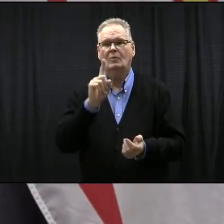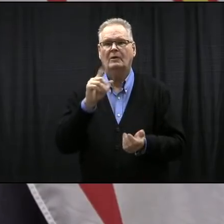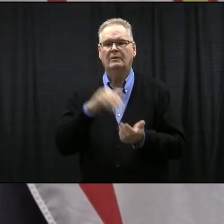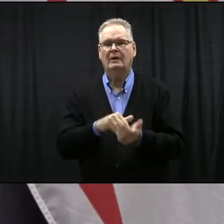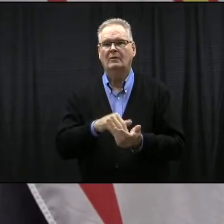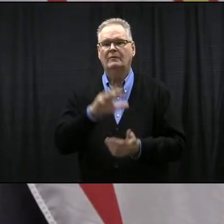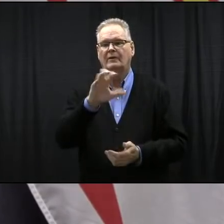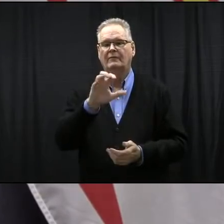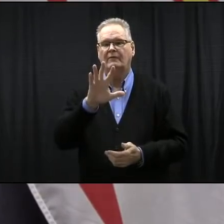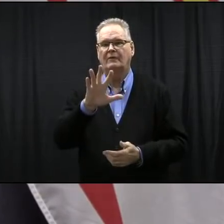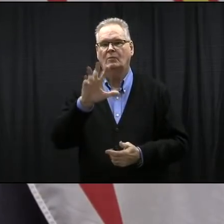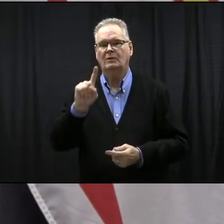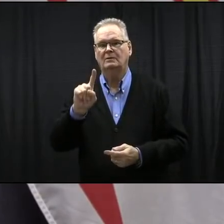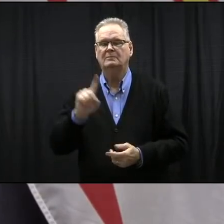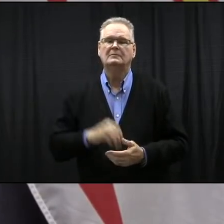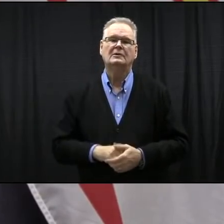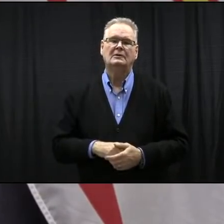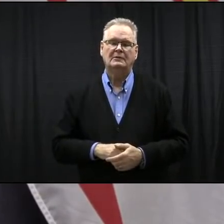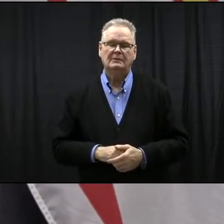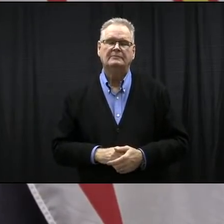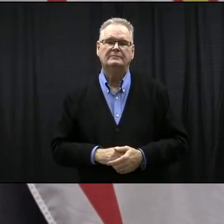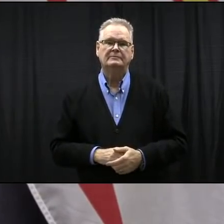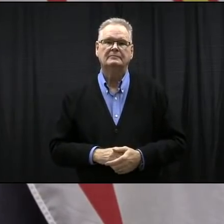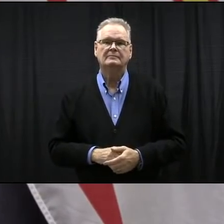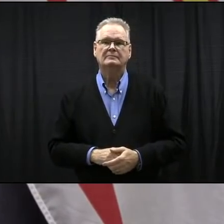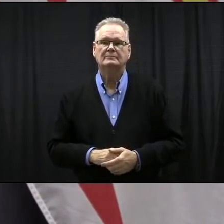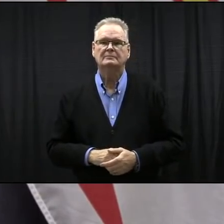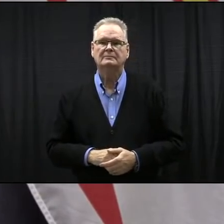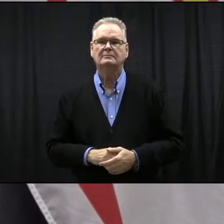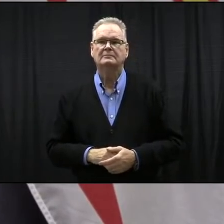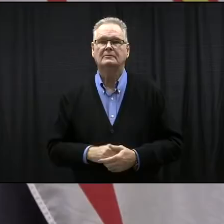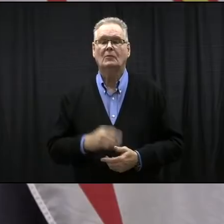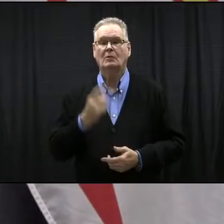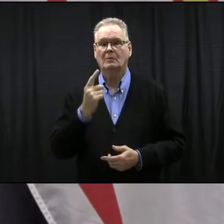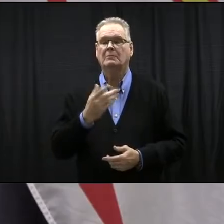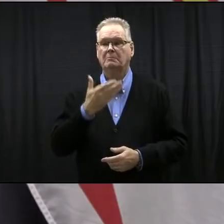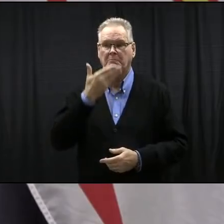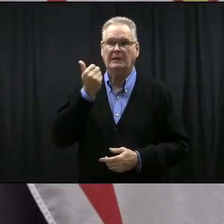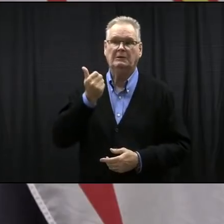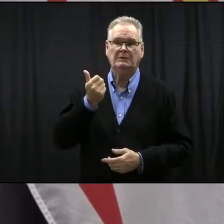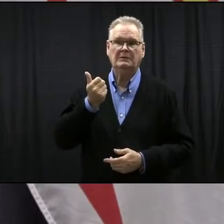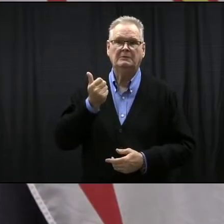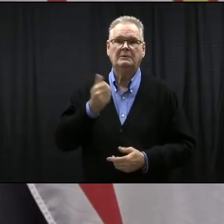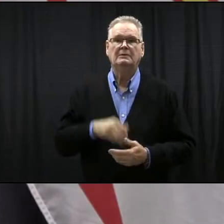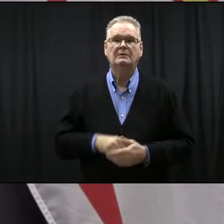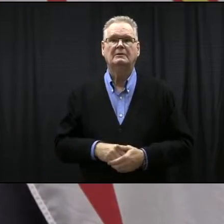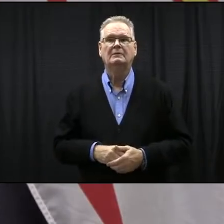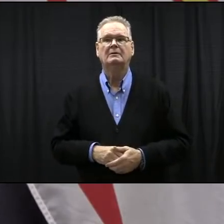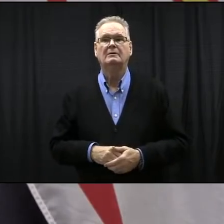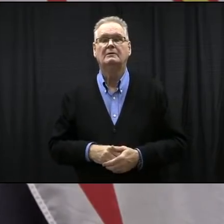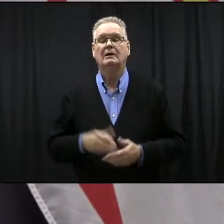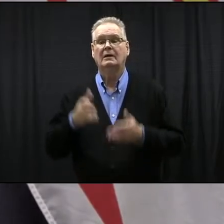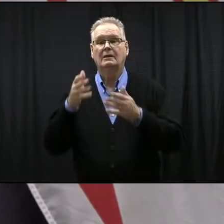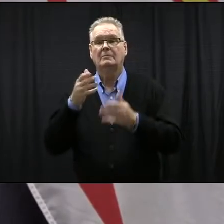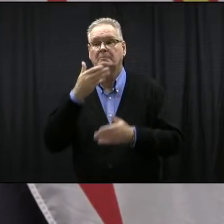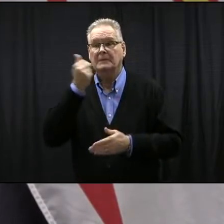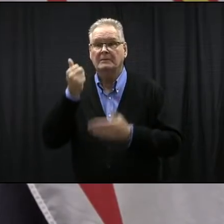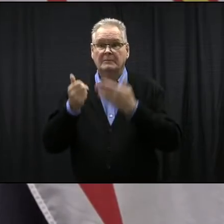There has been 1 new recovery, leaving 49 active cases in the province, and 1 person is hospitalized due to